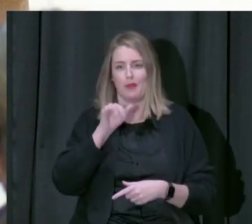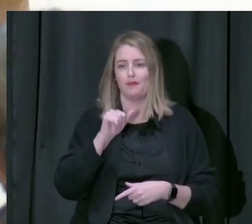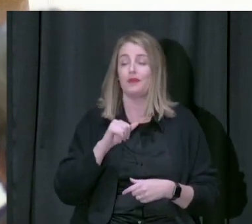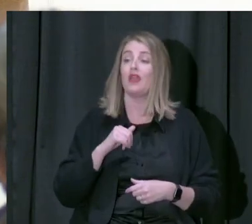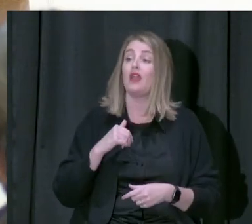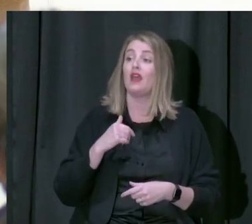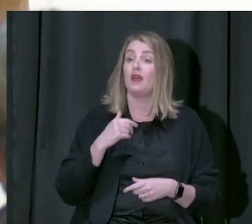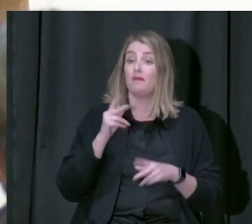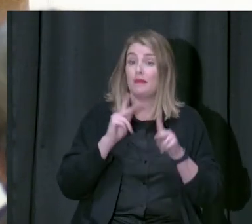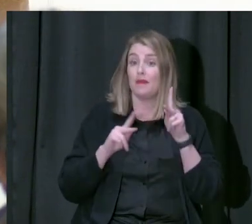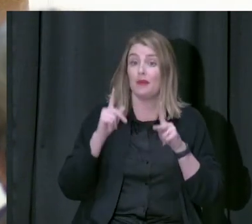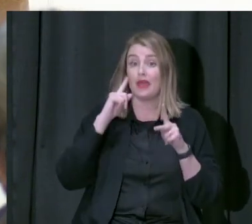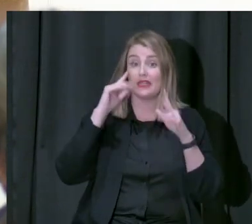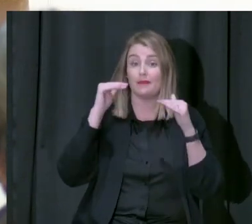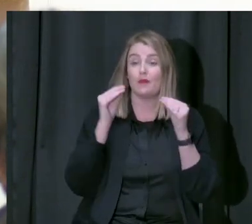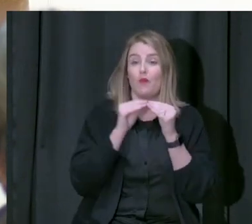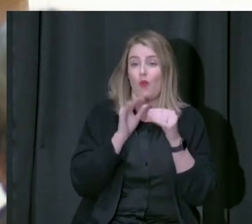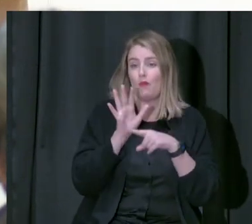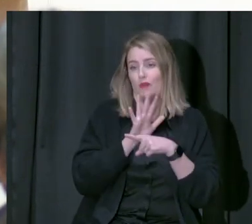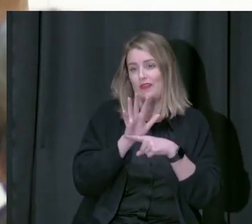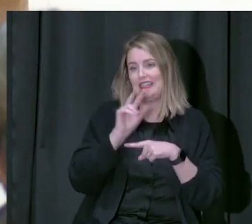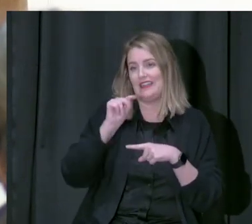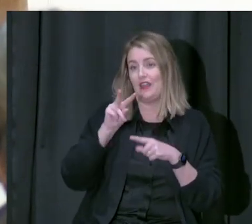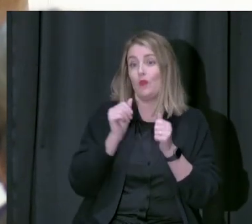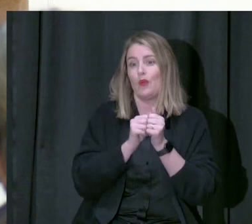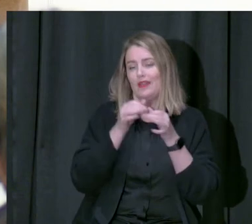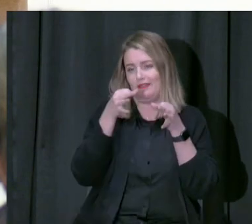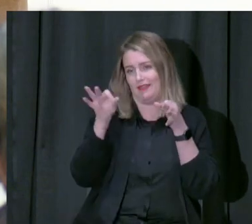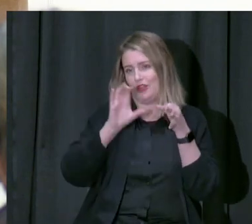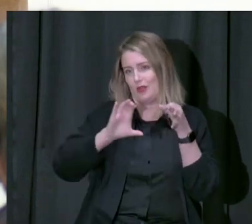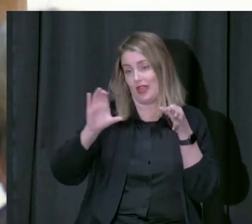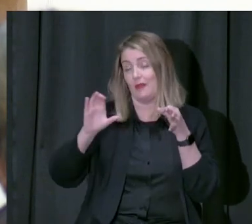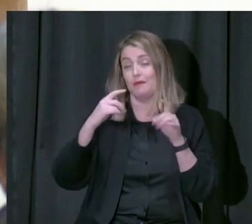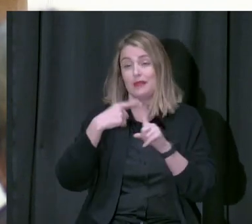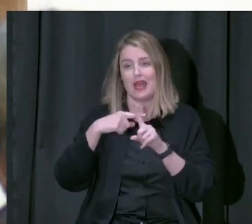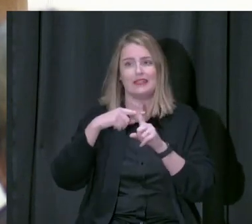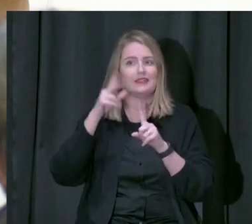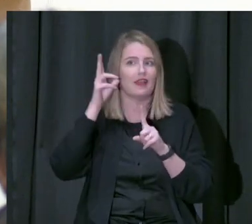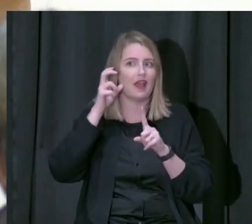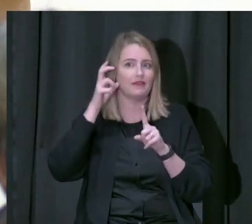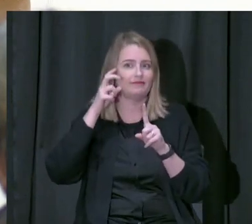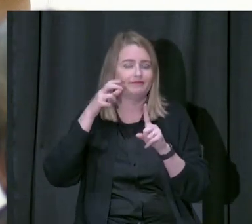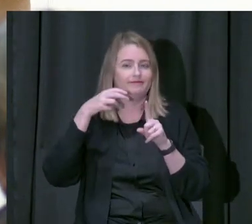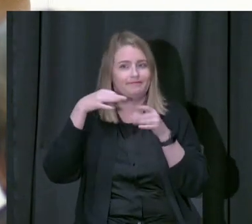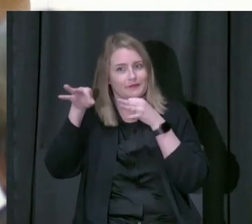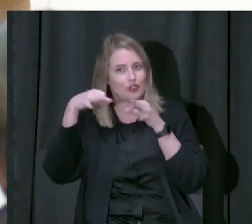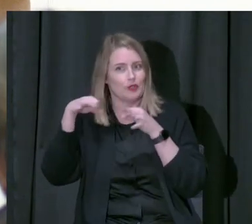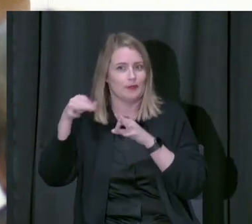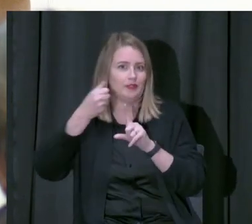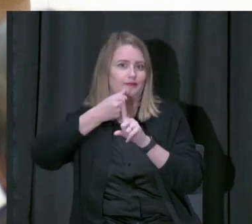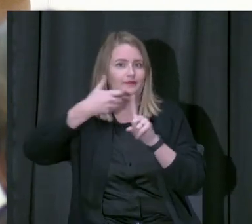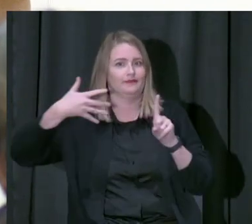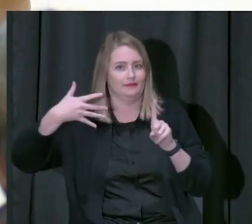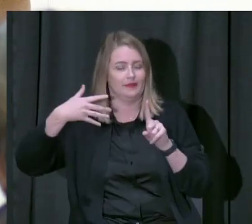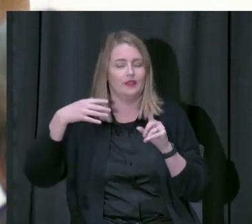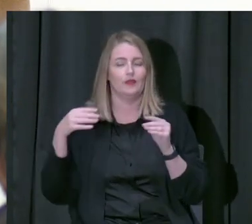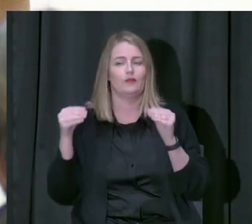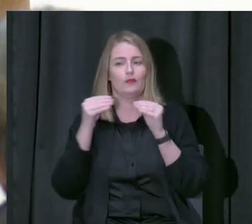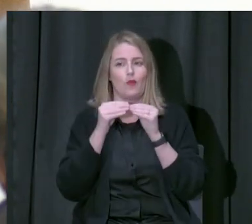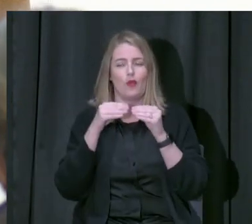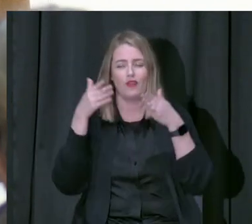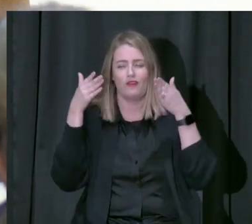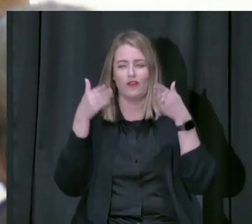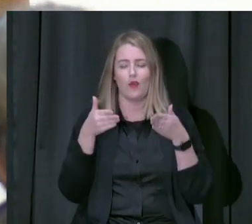expect more movies and TV shows with closed captions, audio descriptions, and dialogue boosts. Definitely more